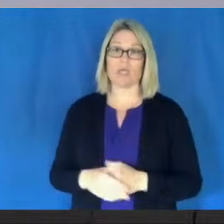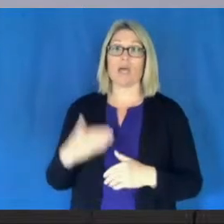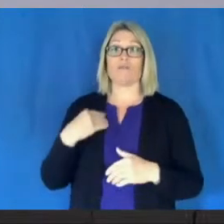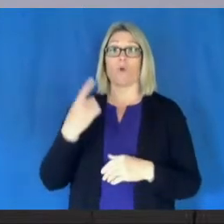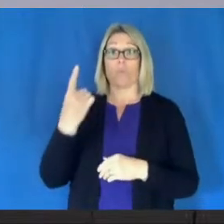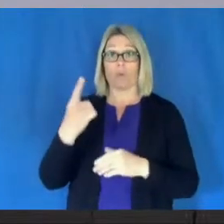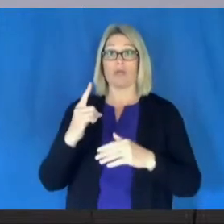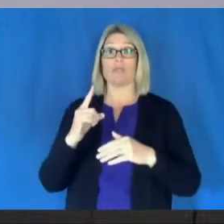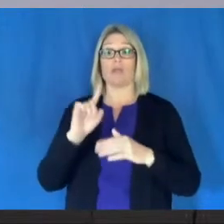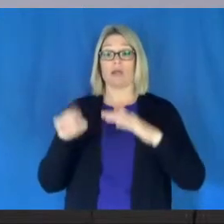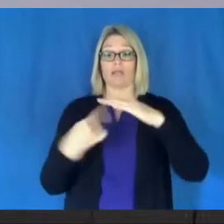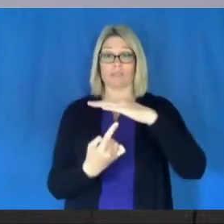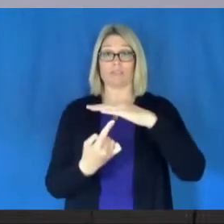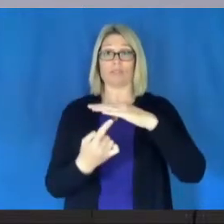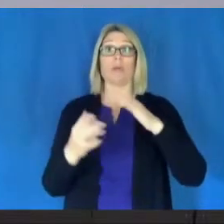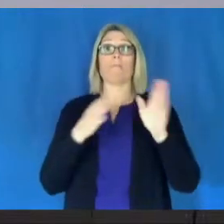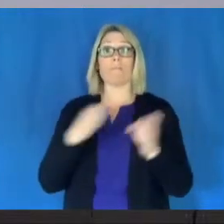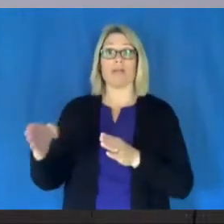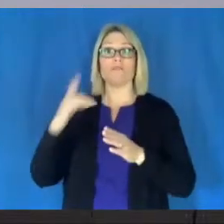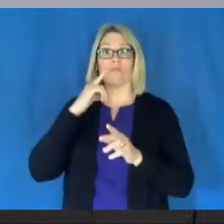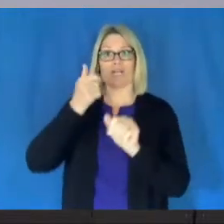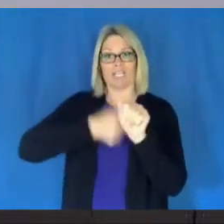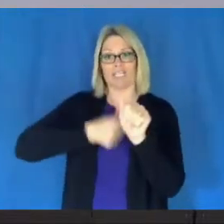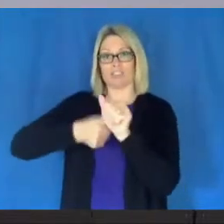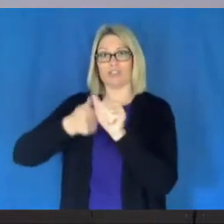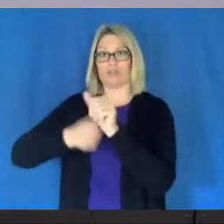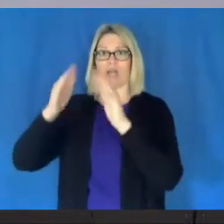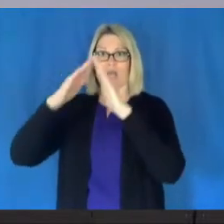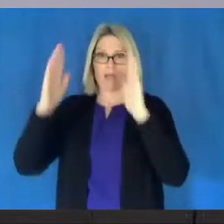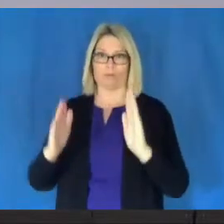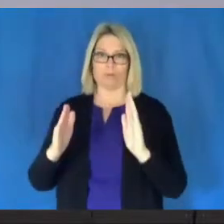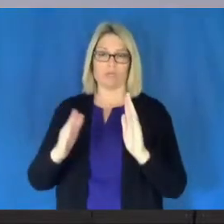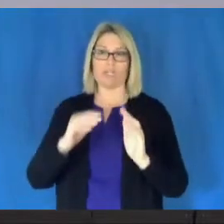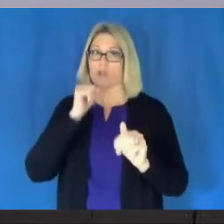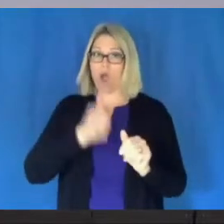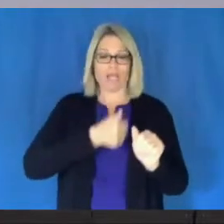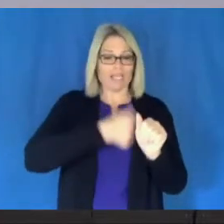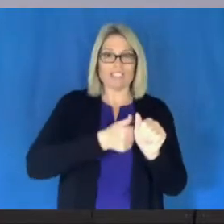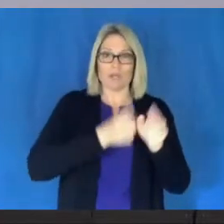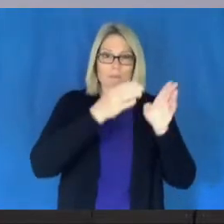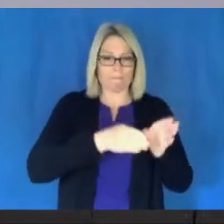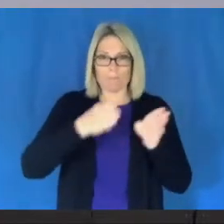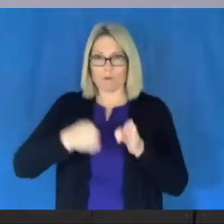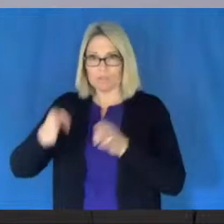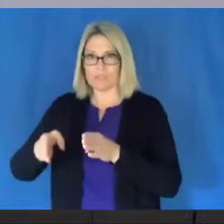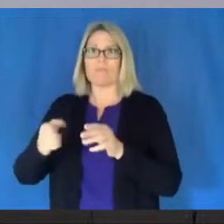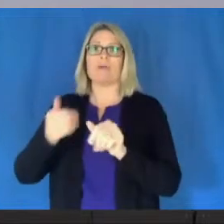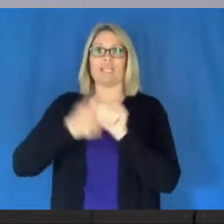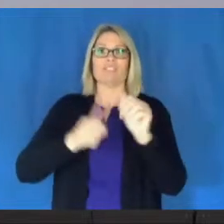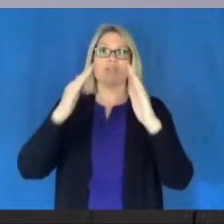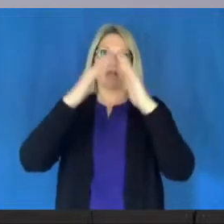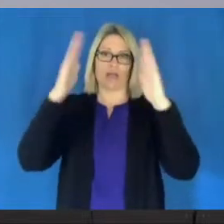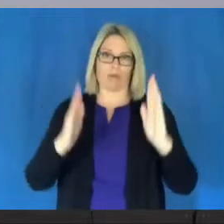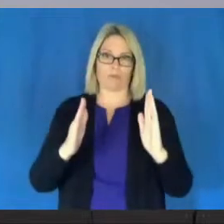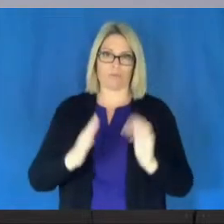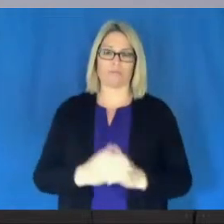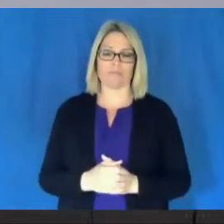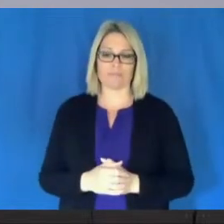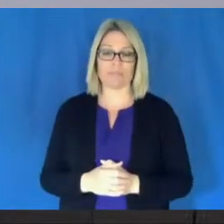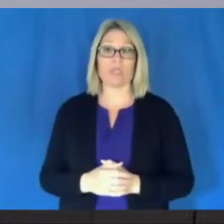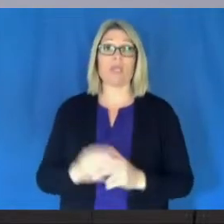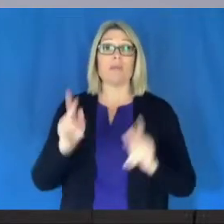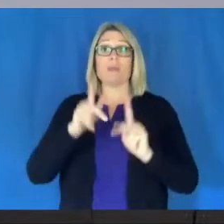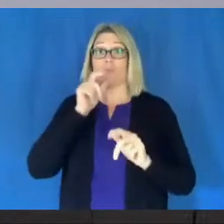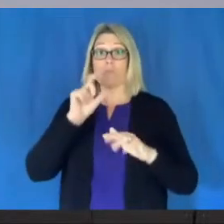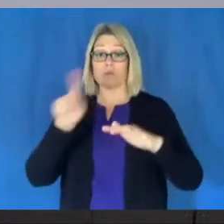plan registered per household, not one for each individual. Individuals who do have to self-isolate